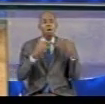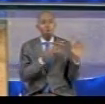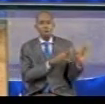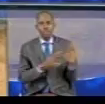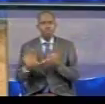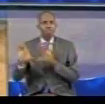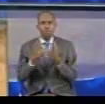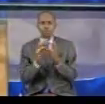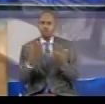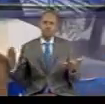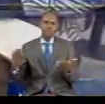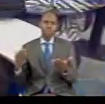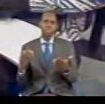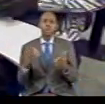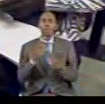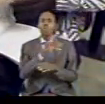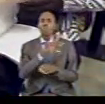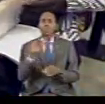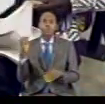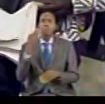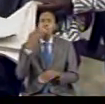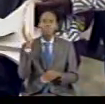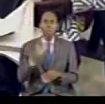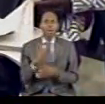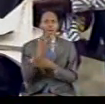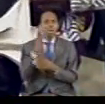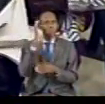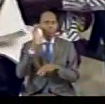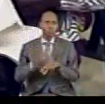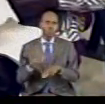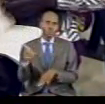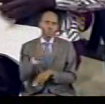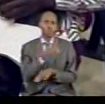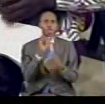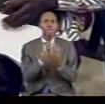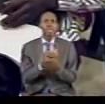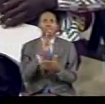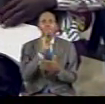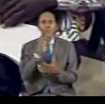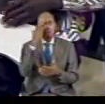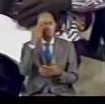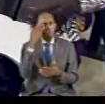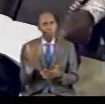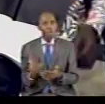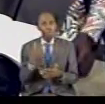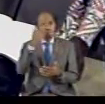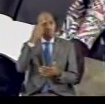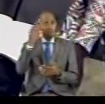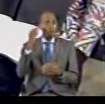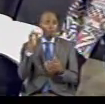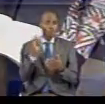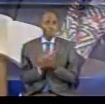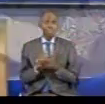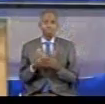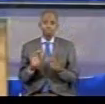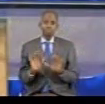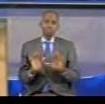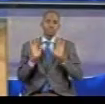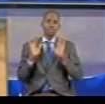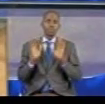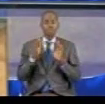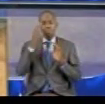No evil hand will touch you. That's why eventually, because of that fear, because of that